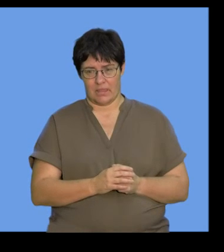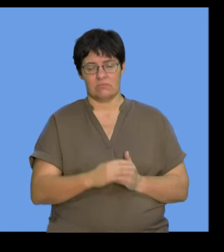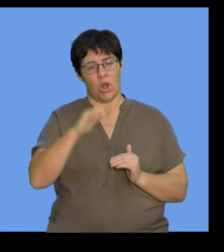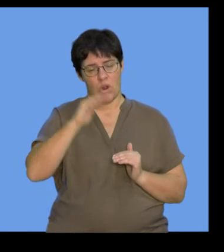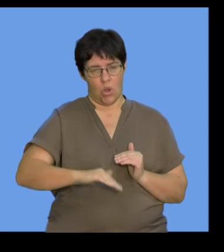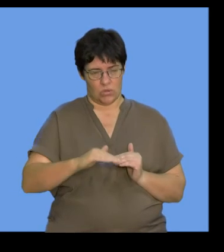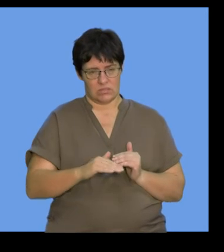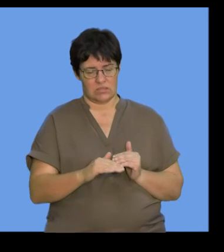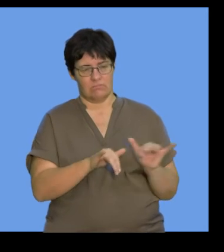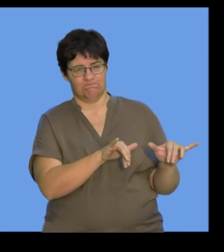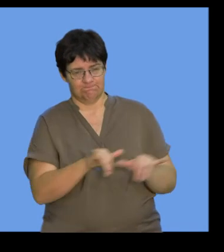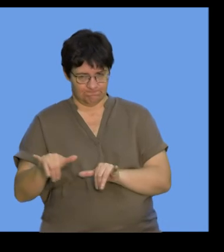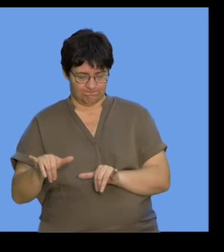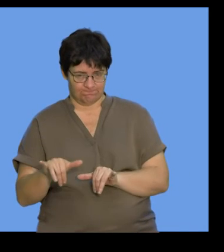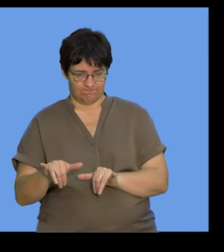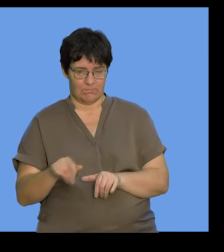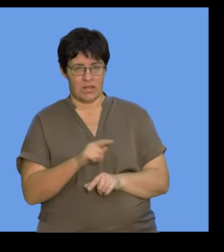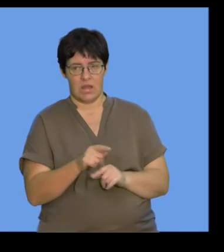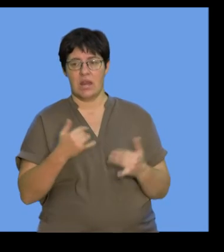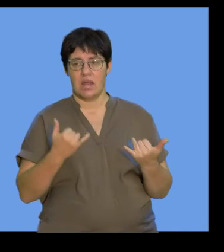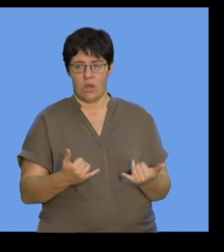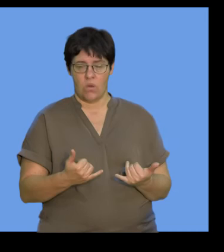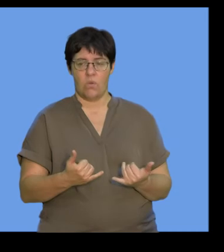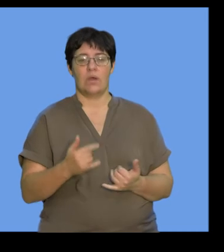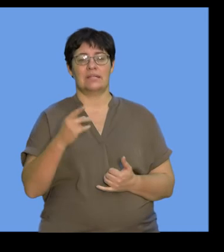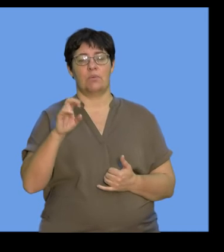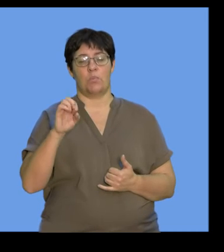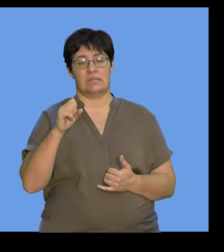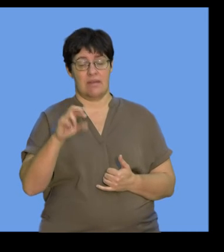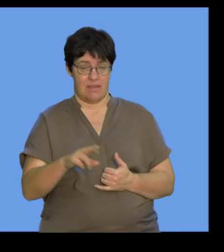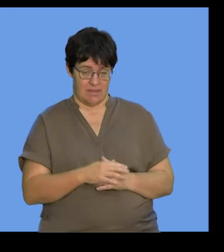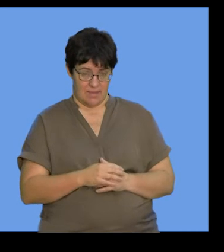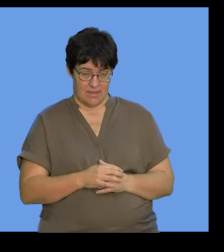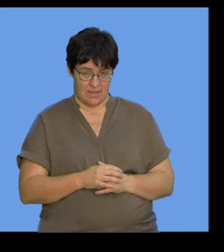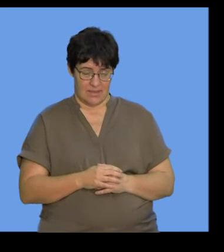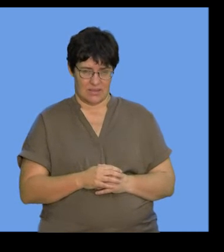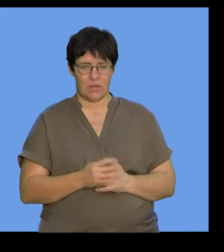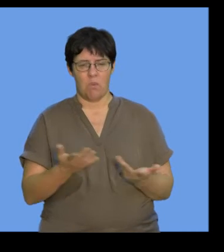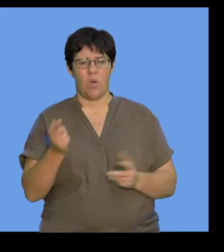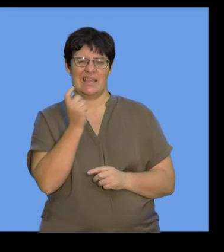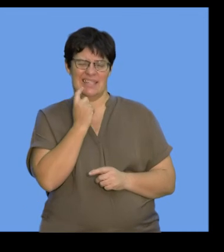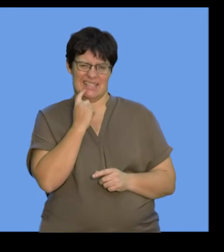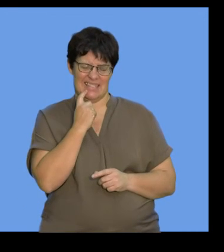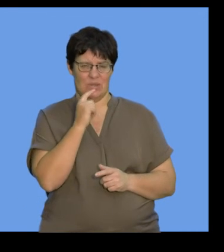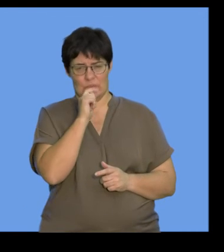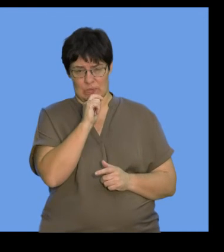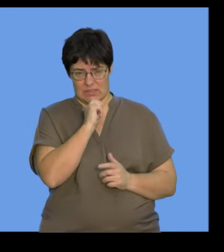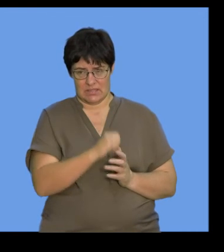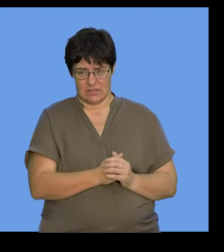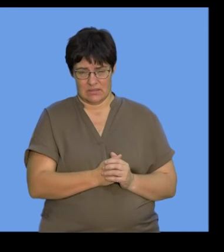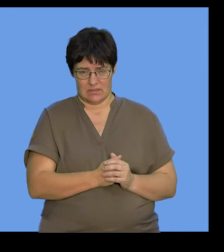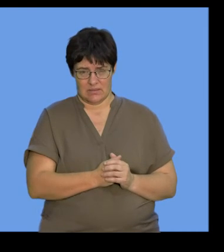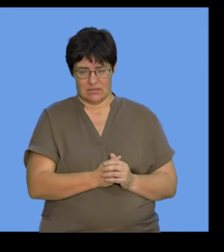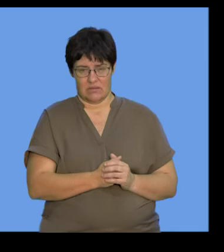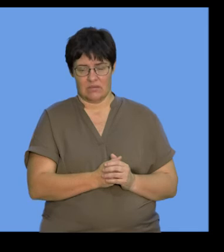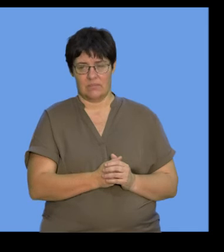common multiple. Now we're gonna call it the lowest common denominator, which makes it a bit easier to use in terms